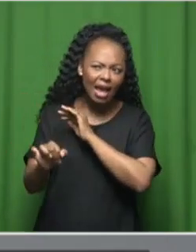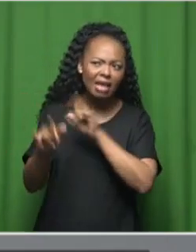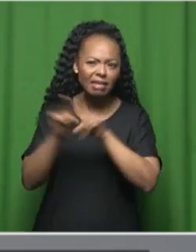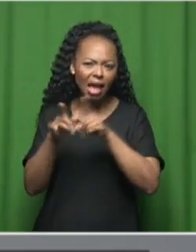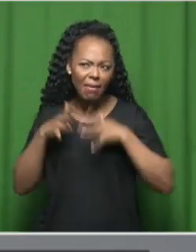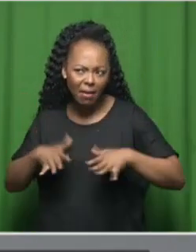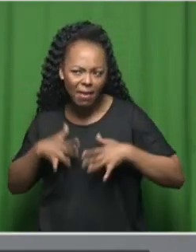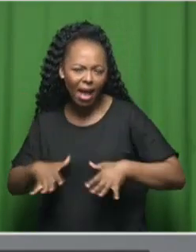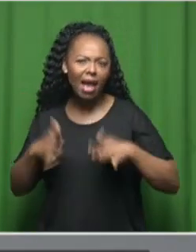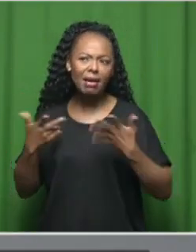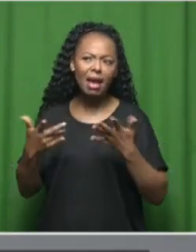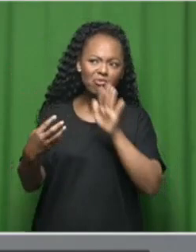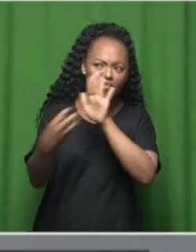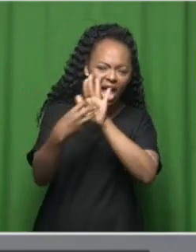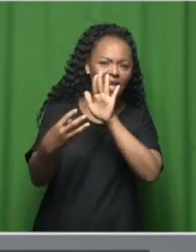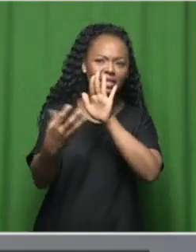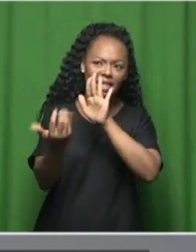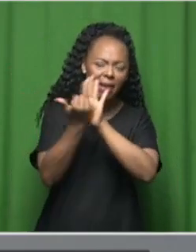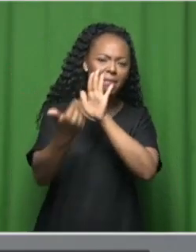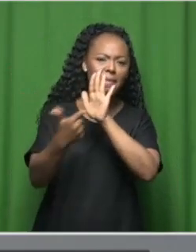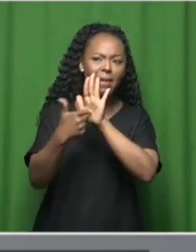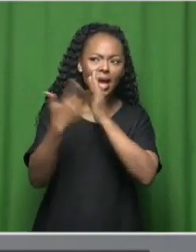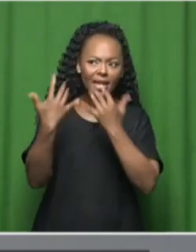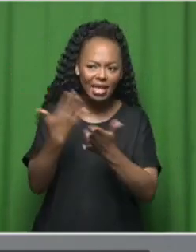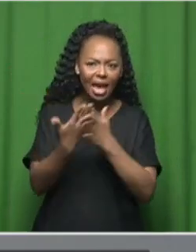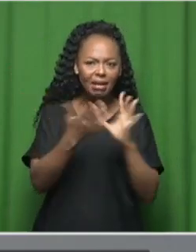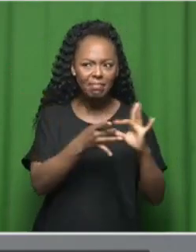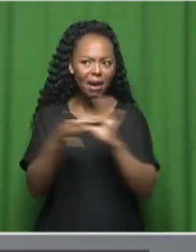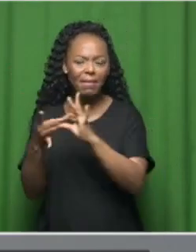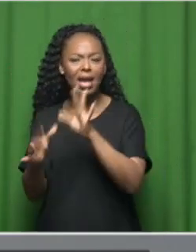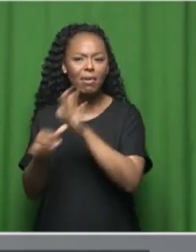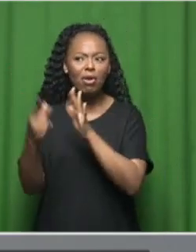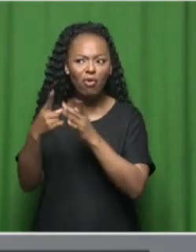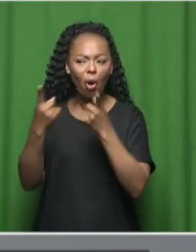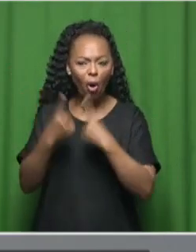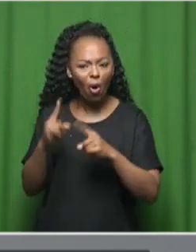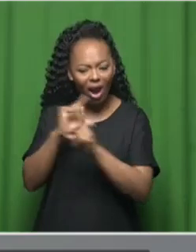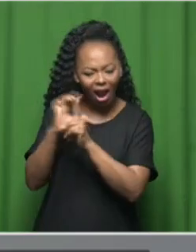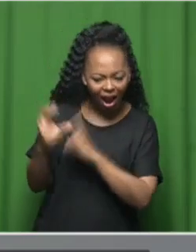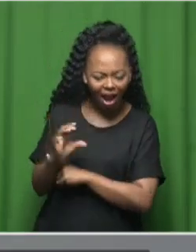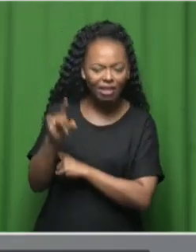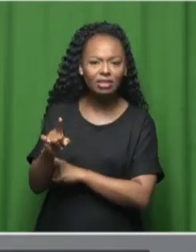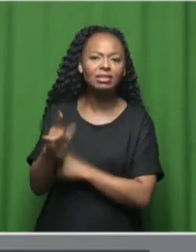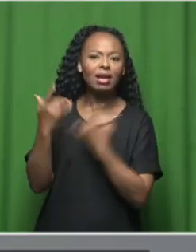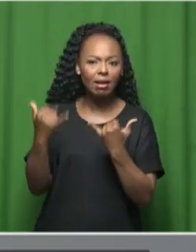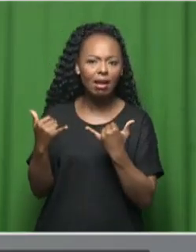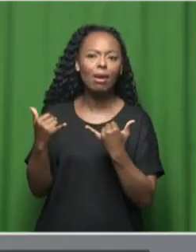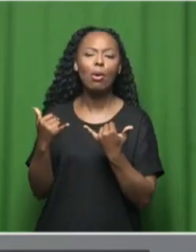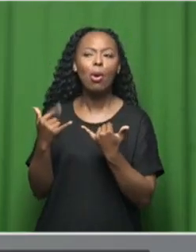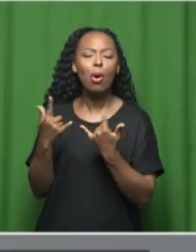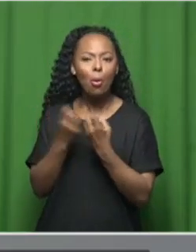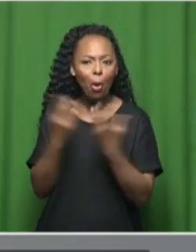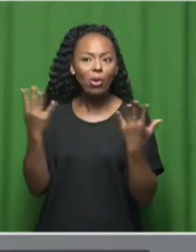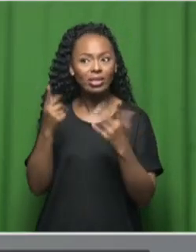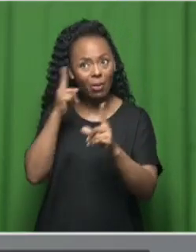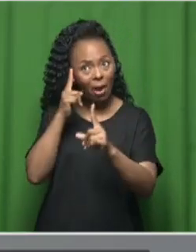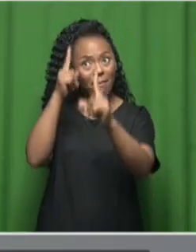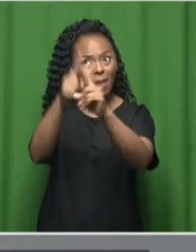with prints that are authentic to our culture. So the aim of the Alliance is basically to